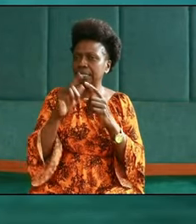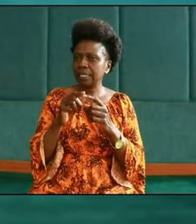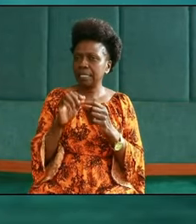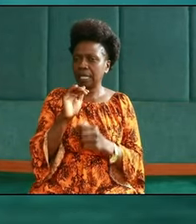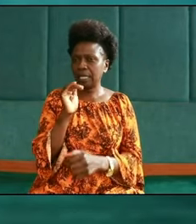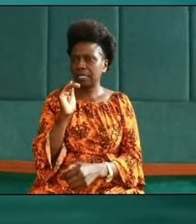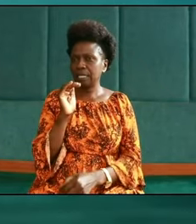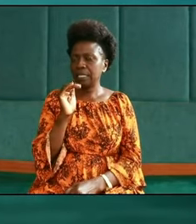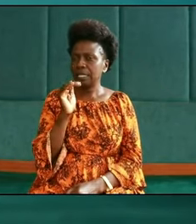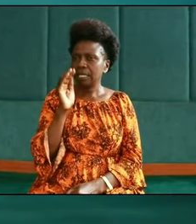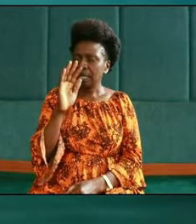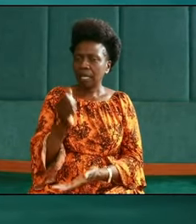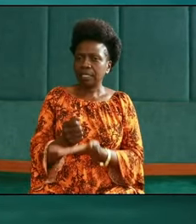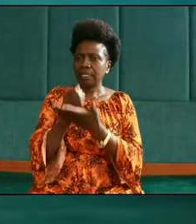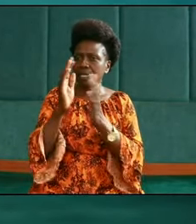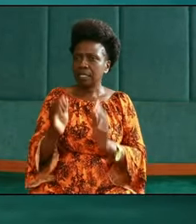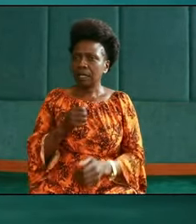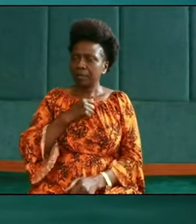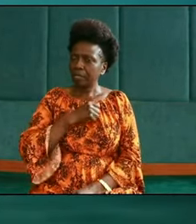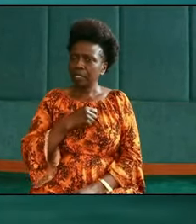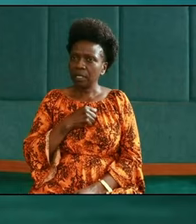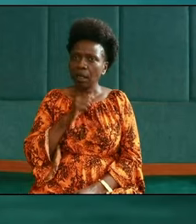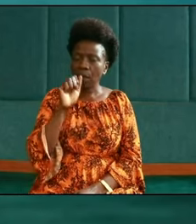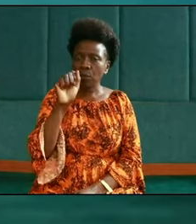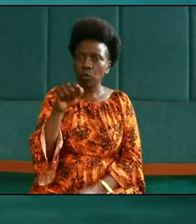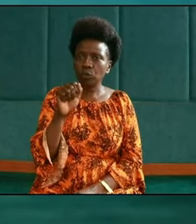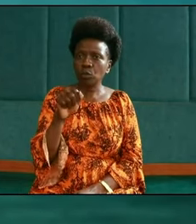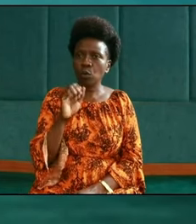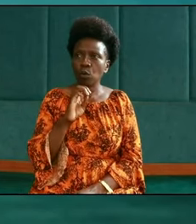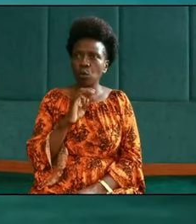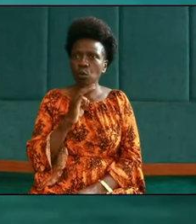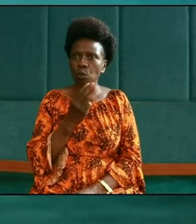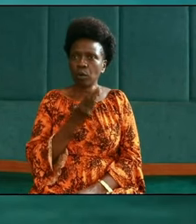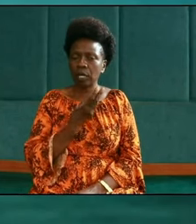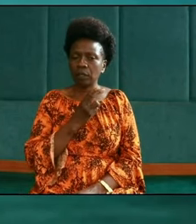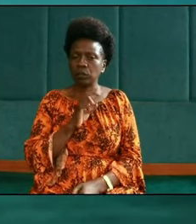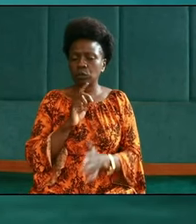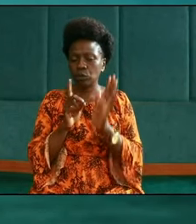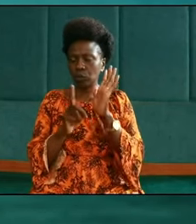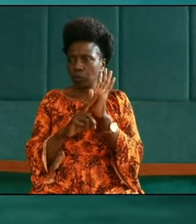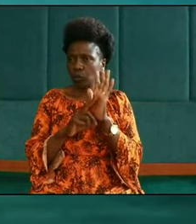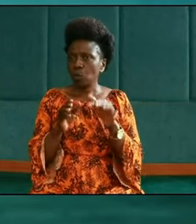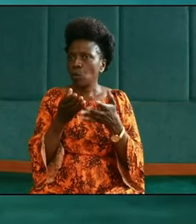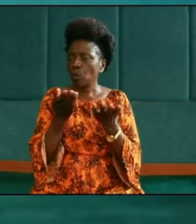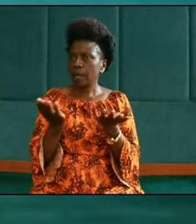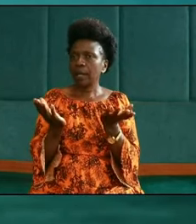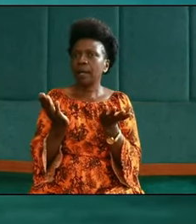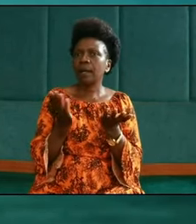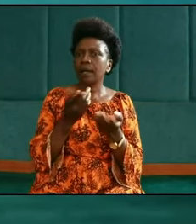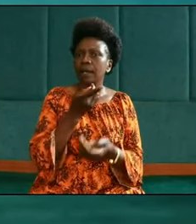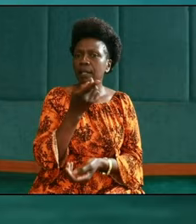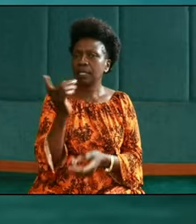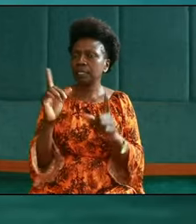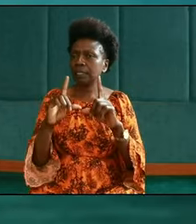attendants, "Please, can we be shown where